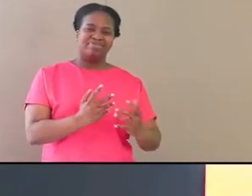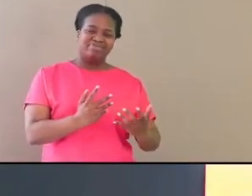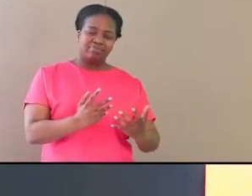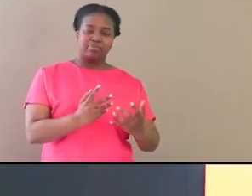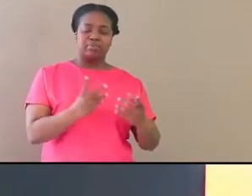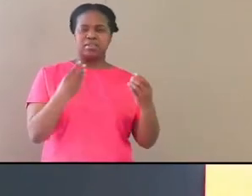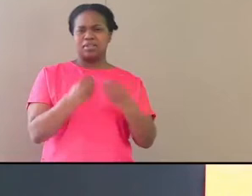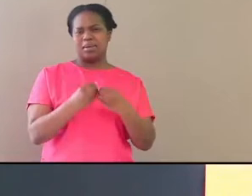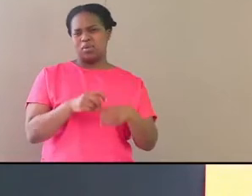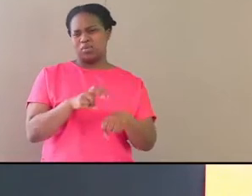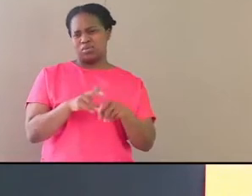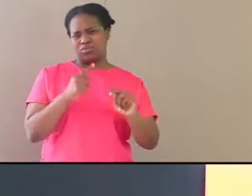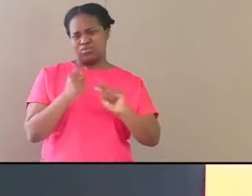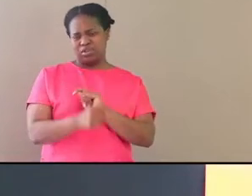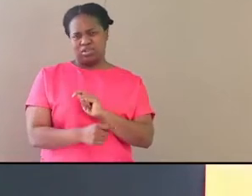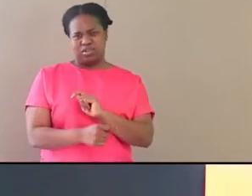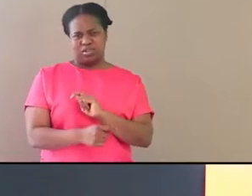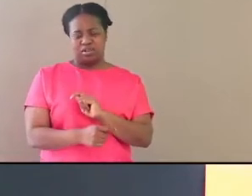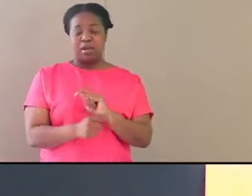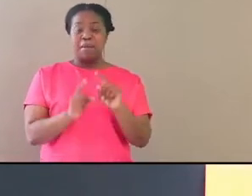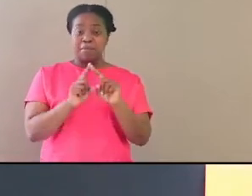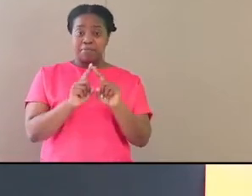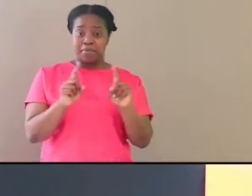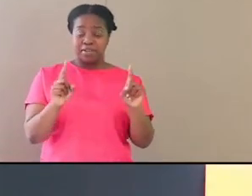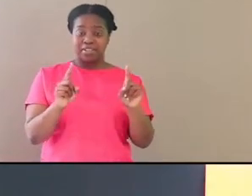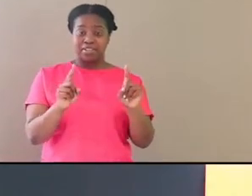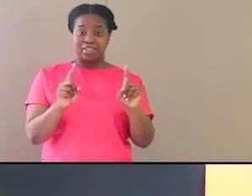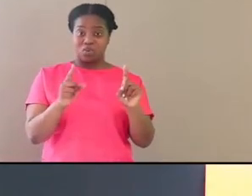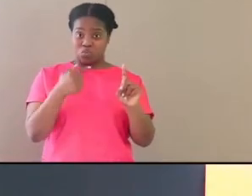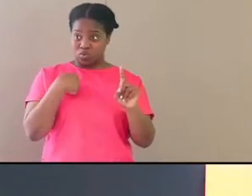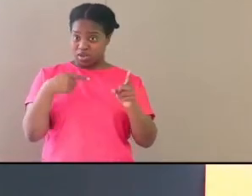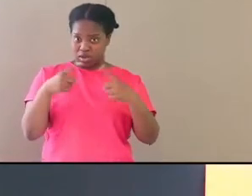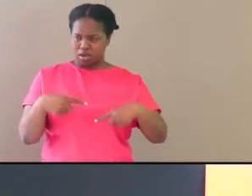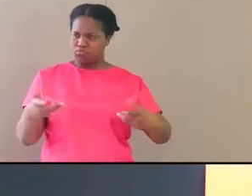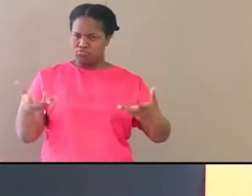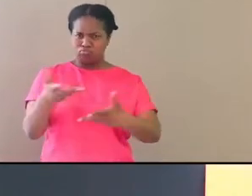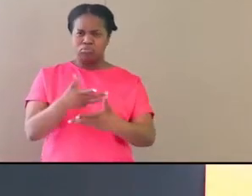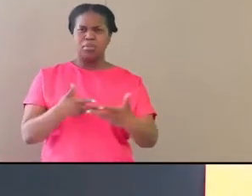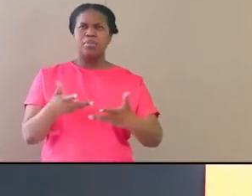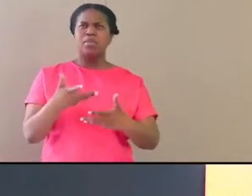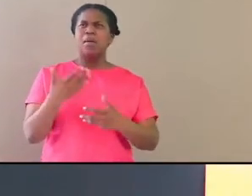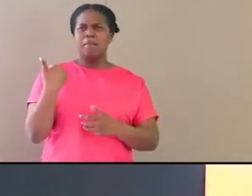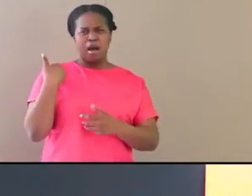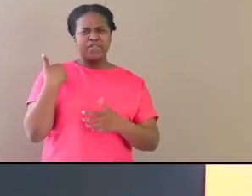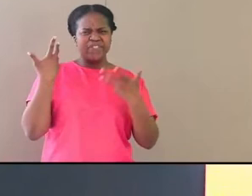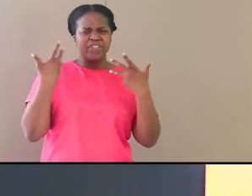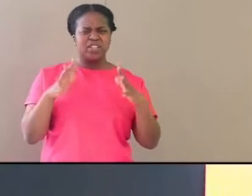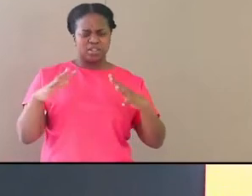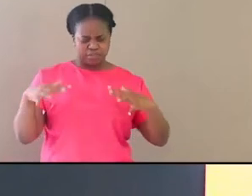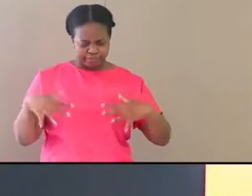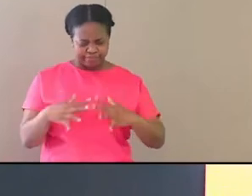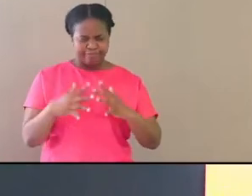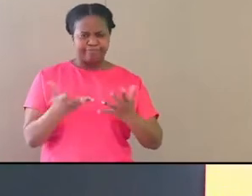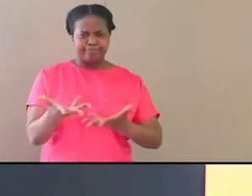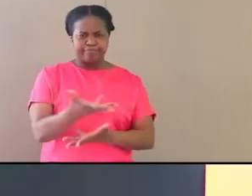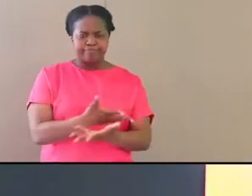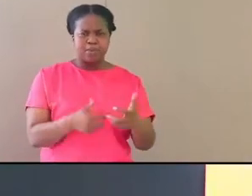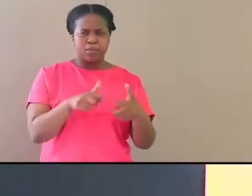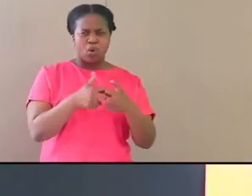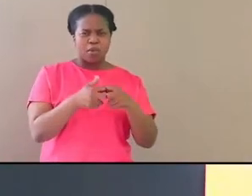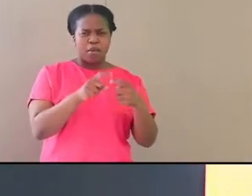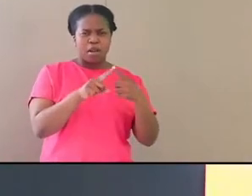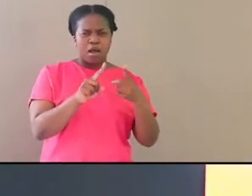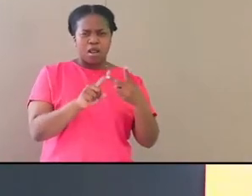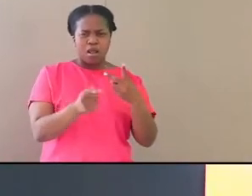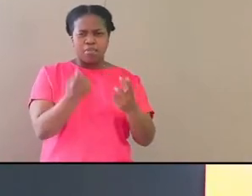something has to give, but things will only give if we come together. We came together in the past as a country to solve the problems of